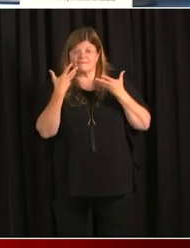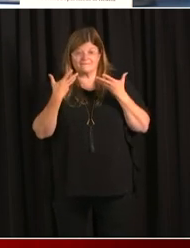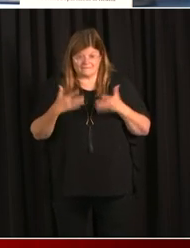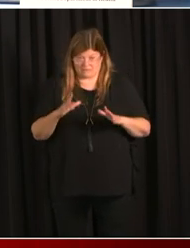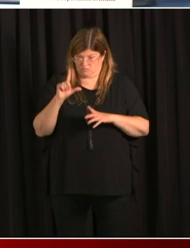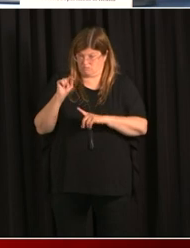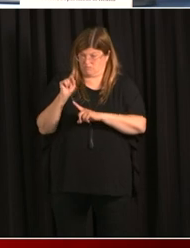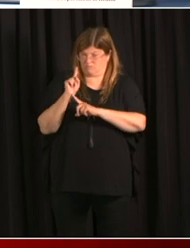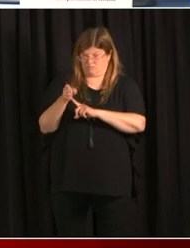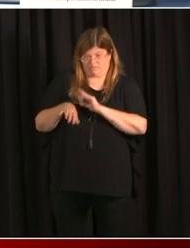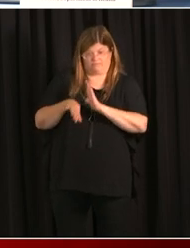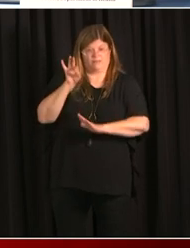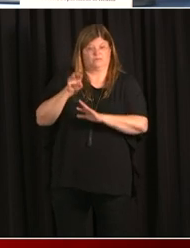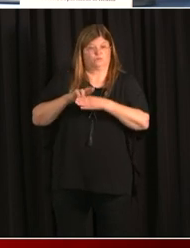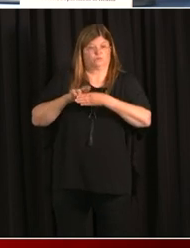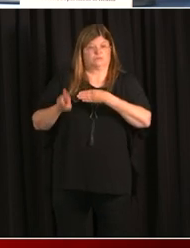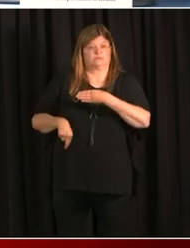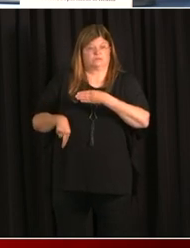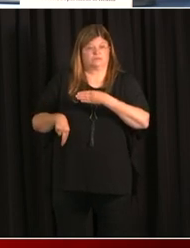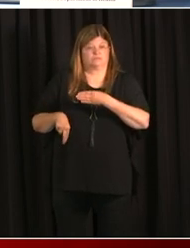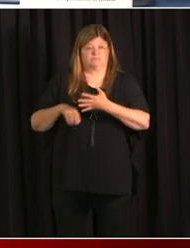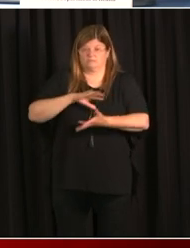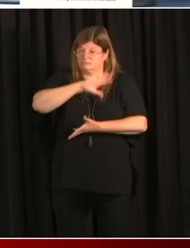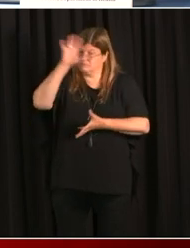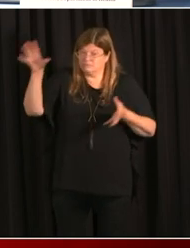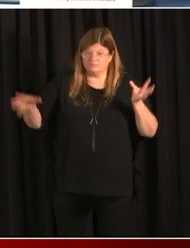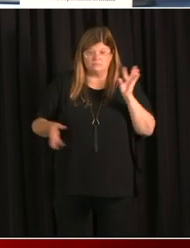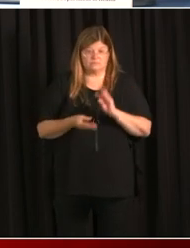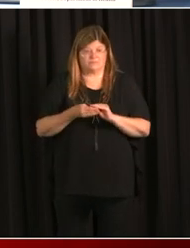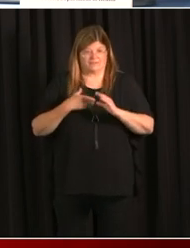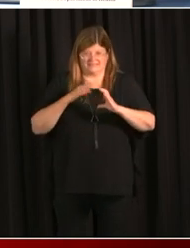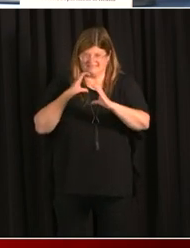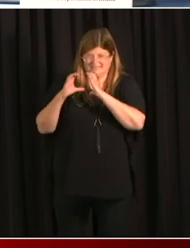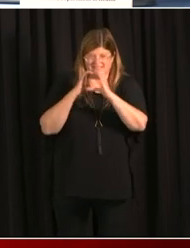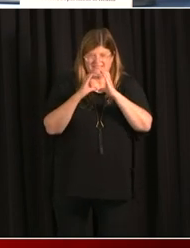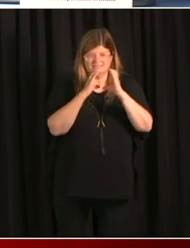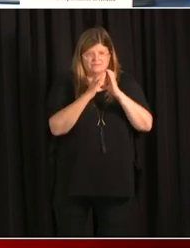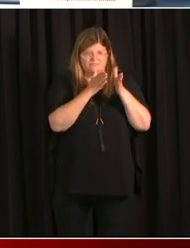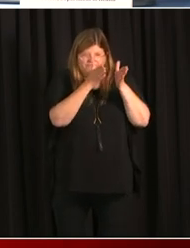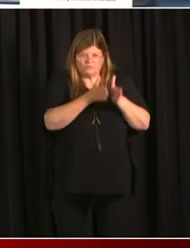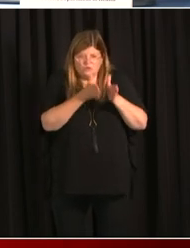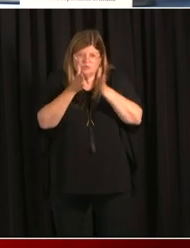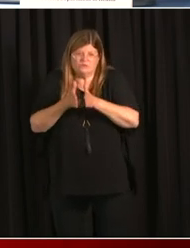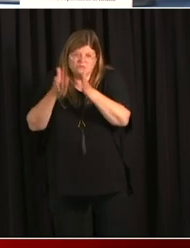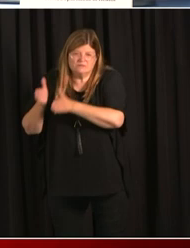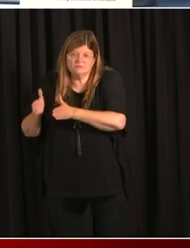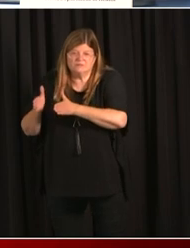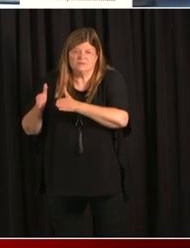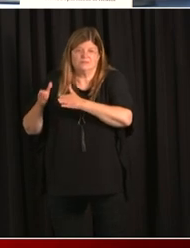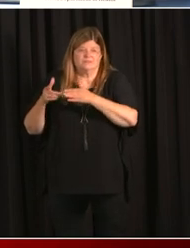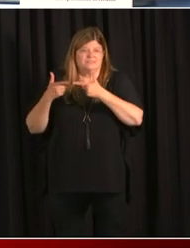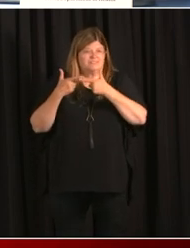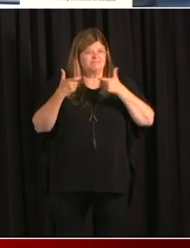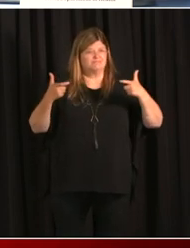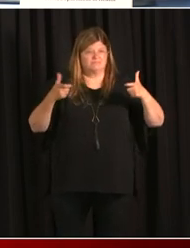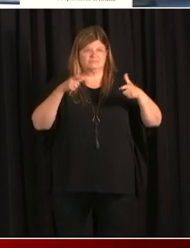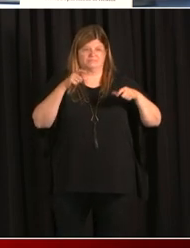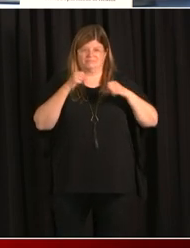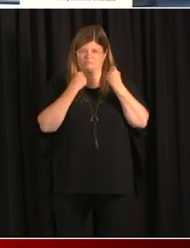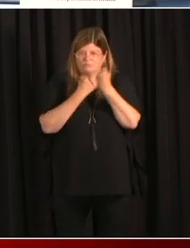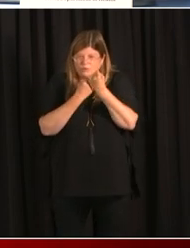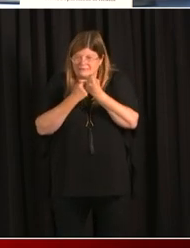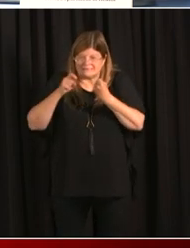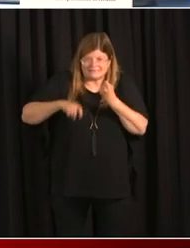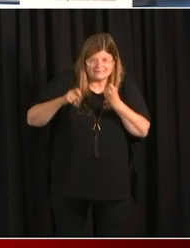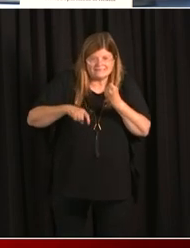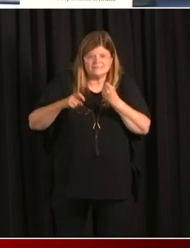minutes. Because of all of the comprehensive ways that we communicate with individuals, all of the support that they will need for